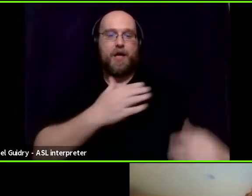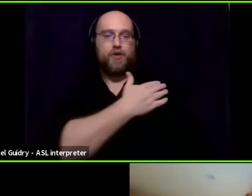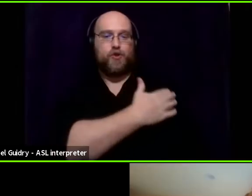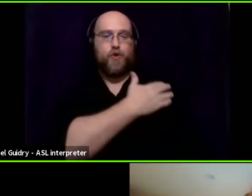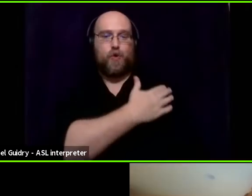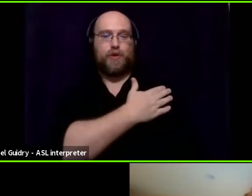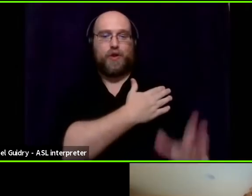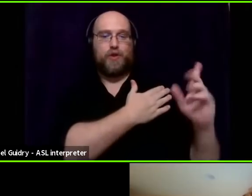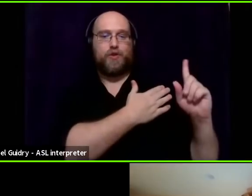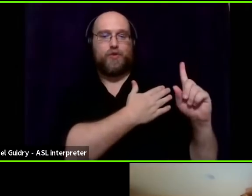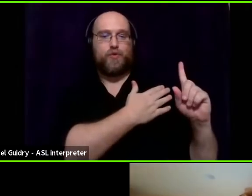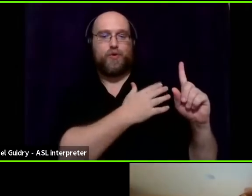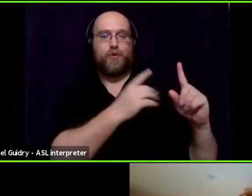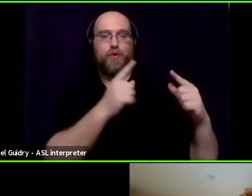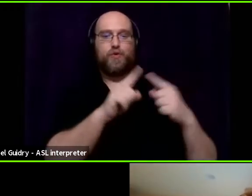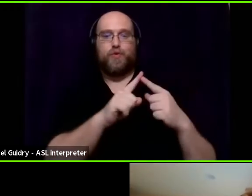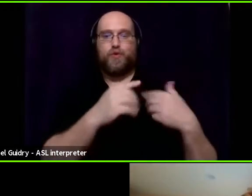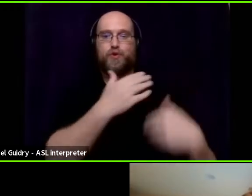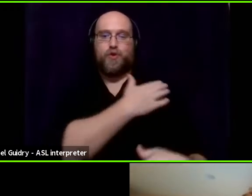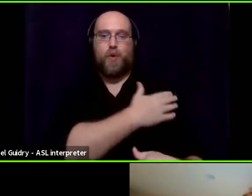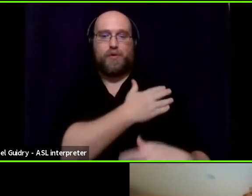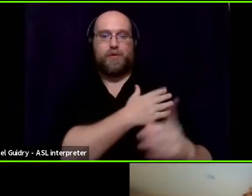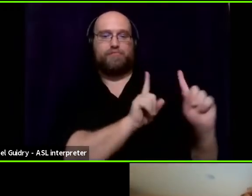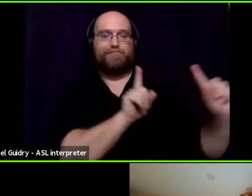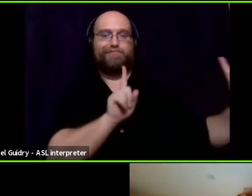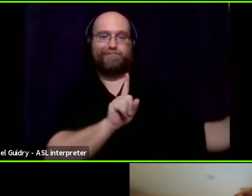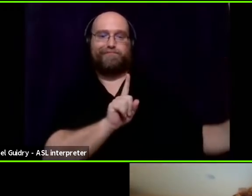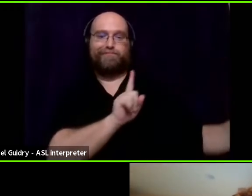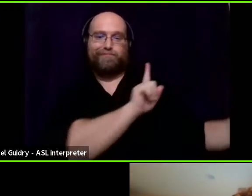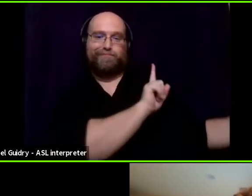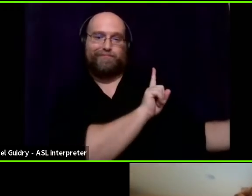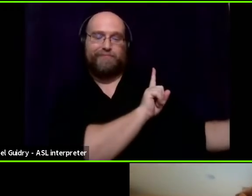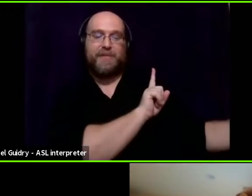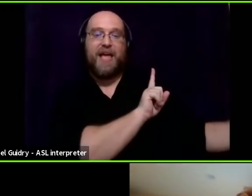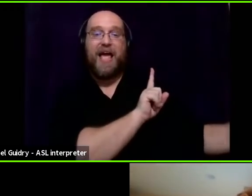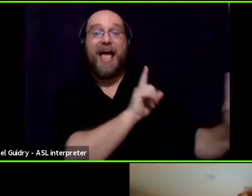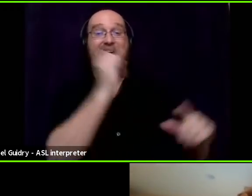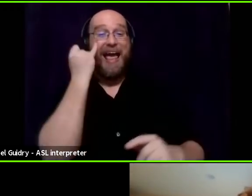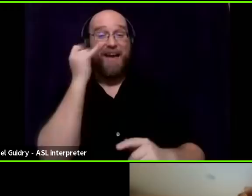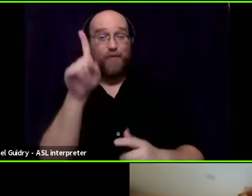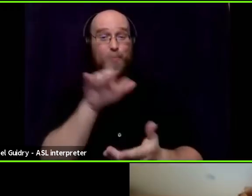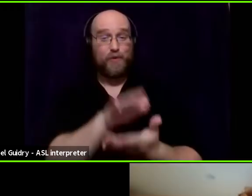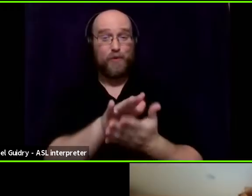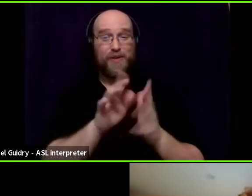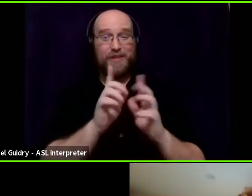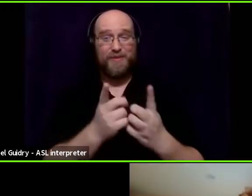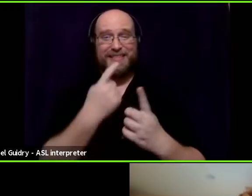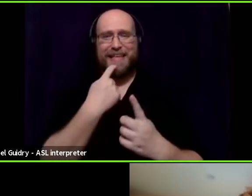is saying it is something different, what that would do is it would change